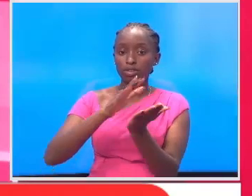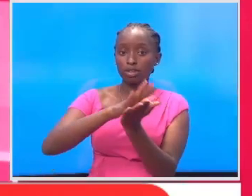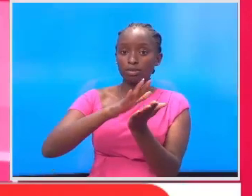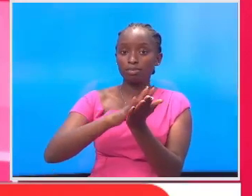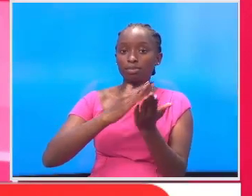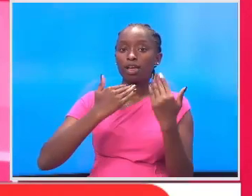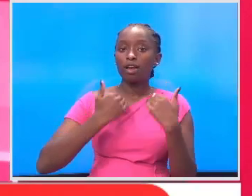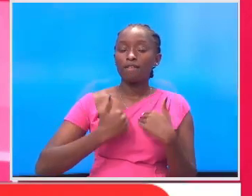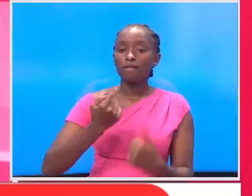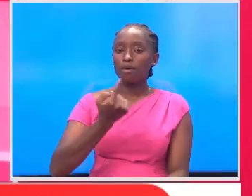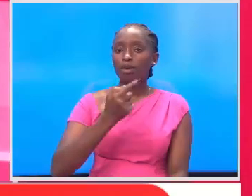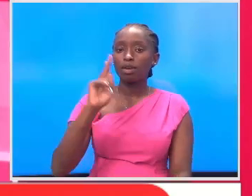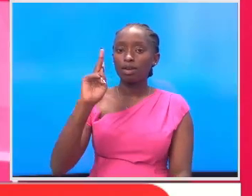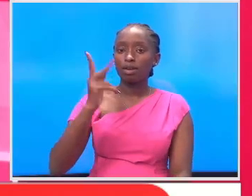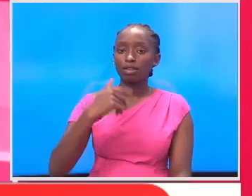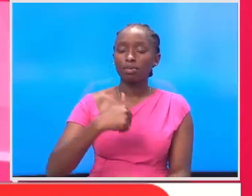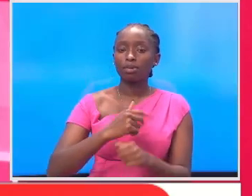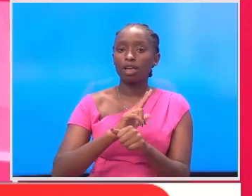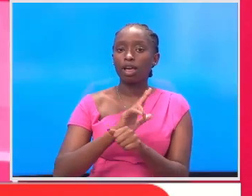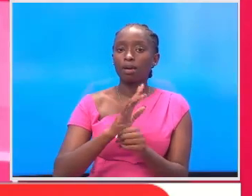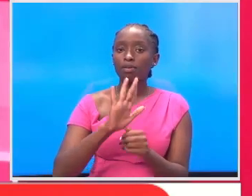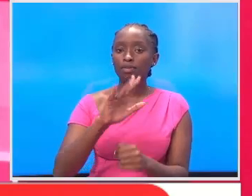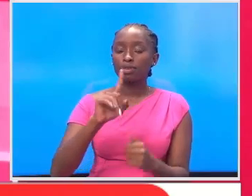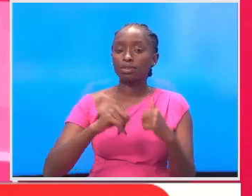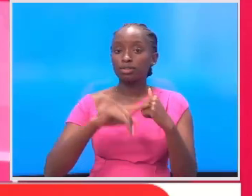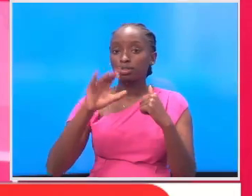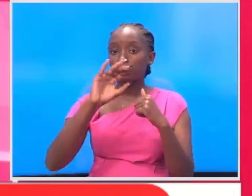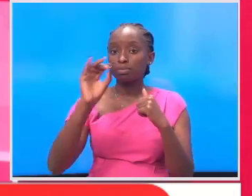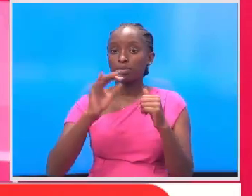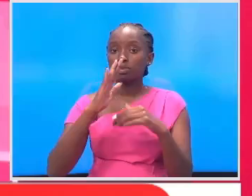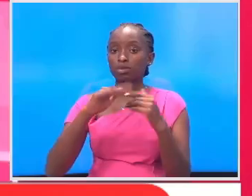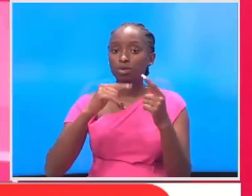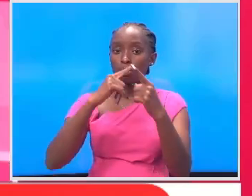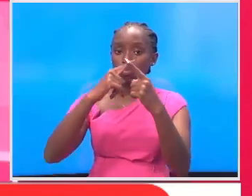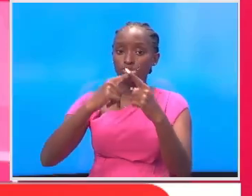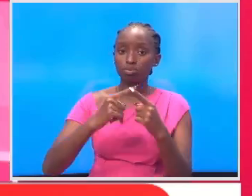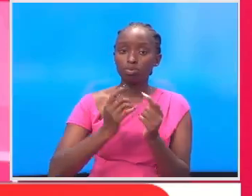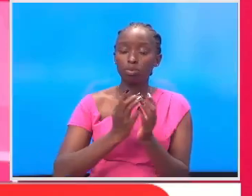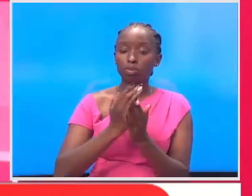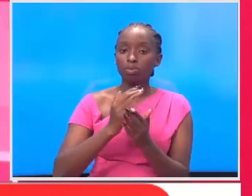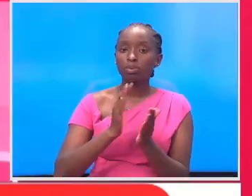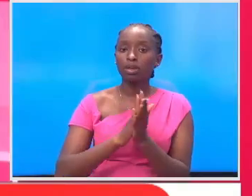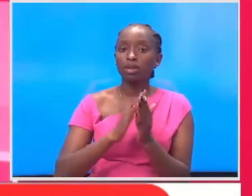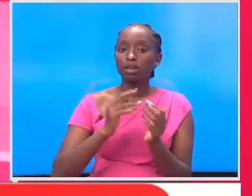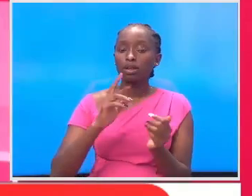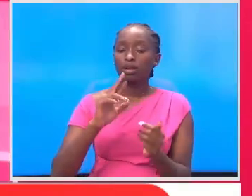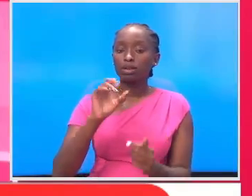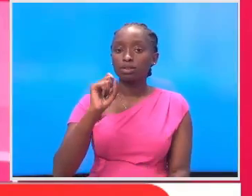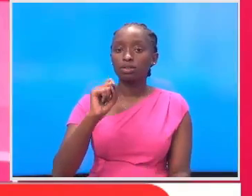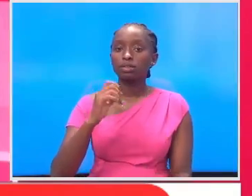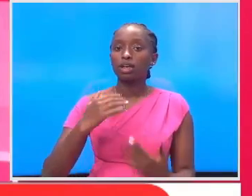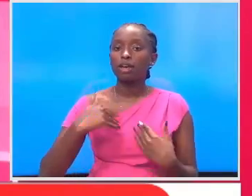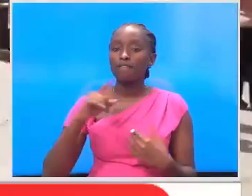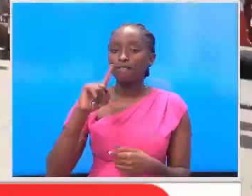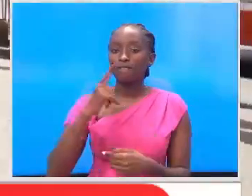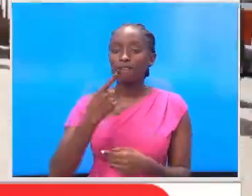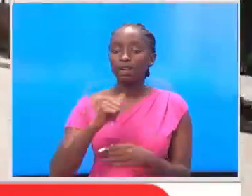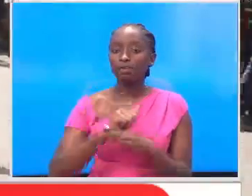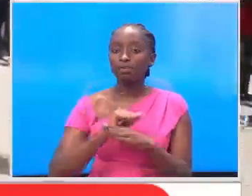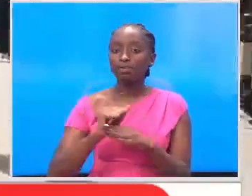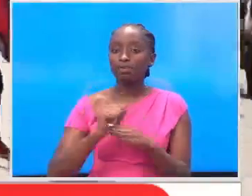only makes up for 56% of the total revenues, and DRC is fast gaining track as an ideal market.